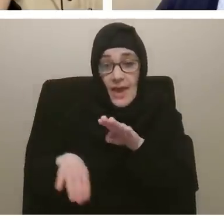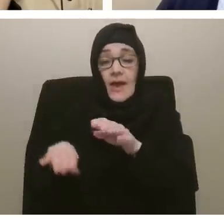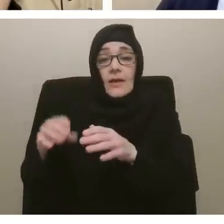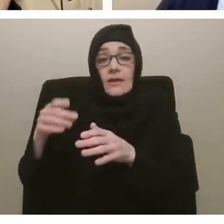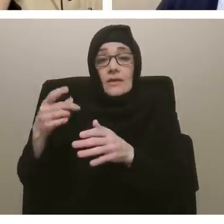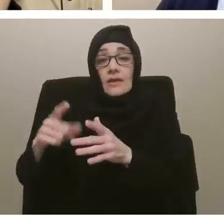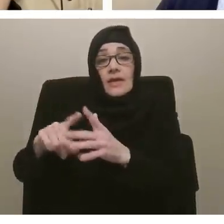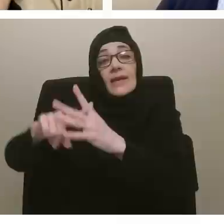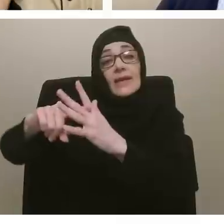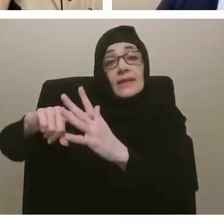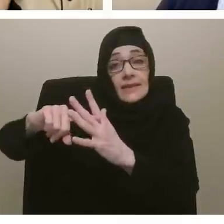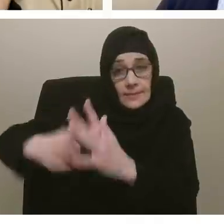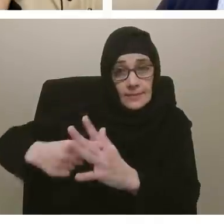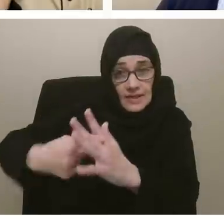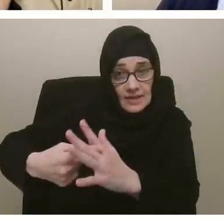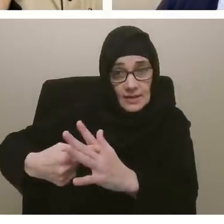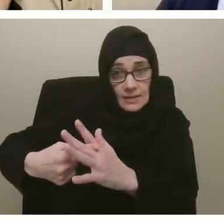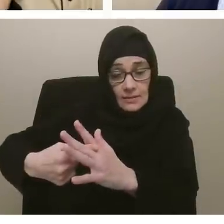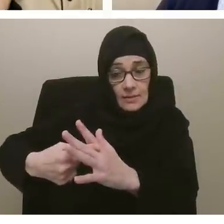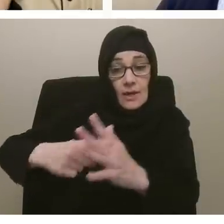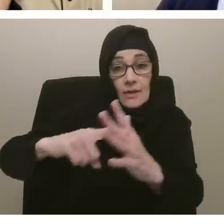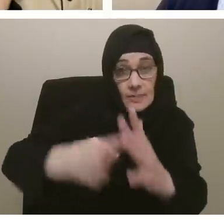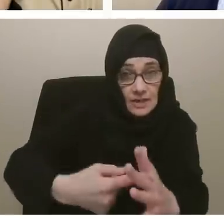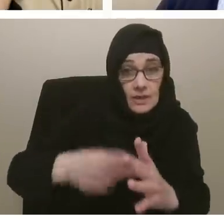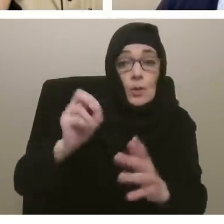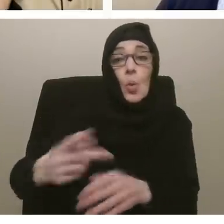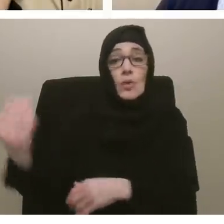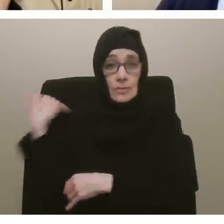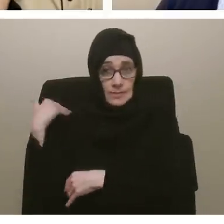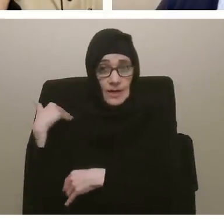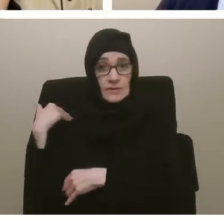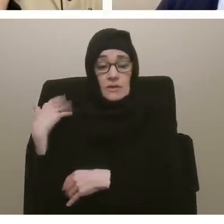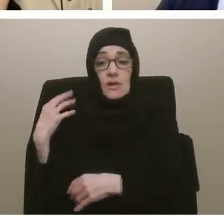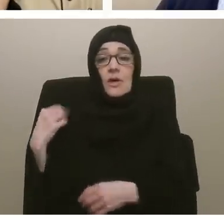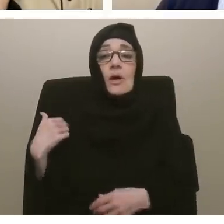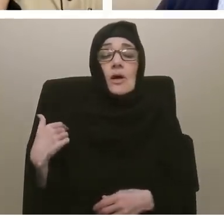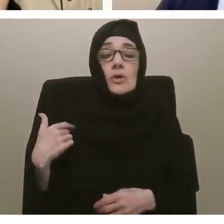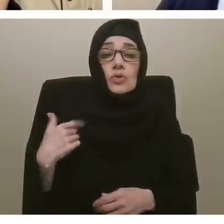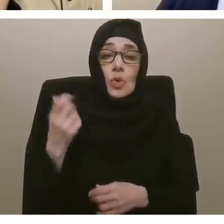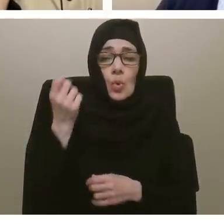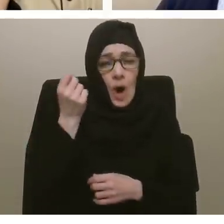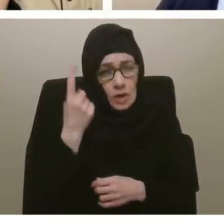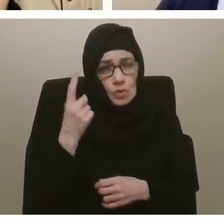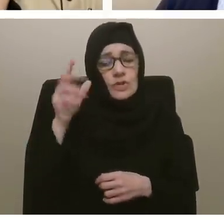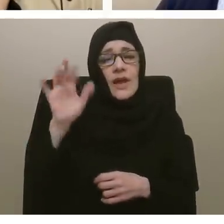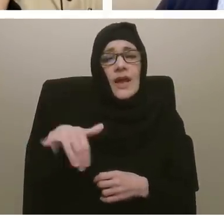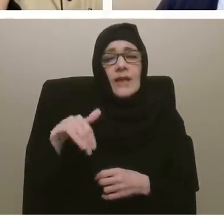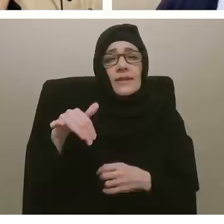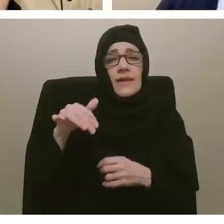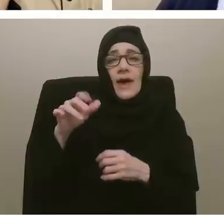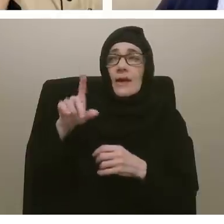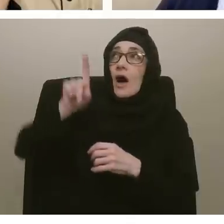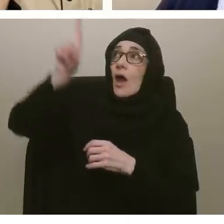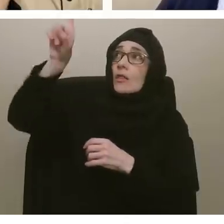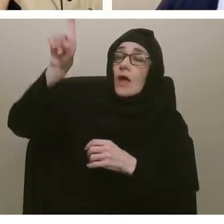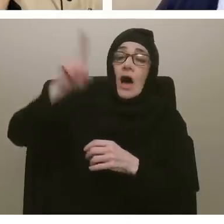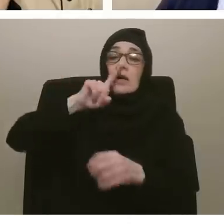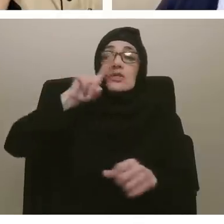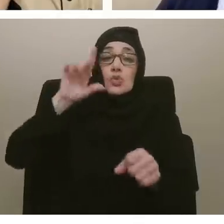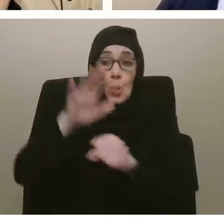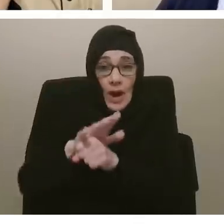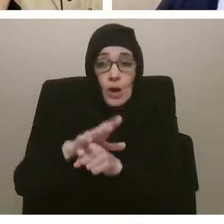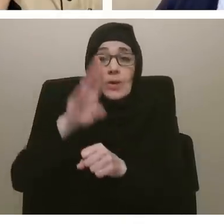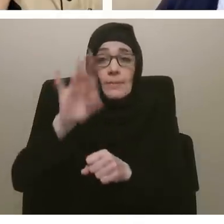is al-ula, in the past. So when understanding that the Allah subhanahu wa ta'ala swearing by these time frames